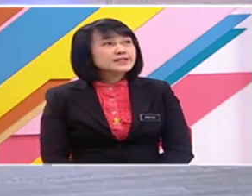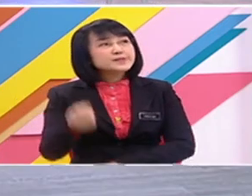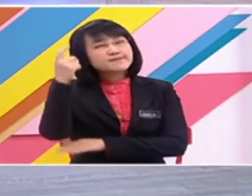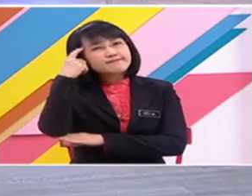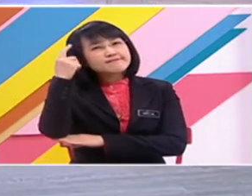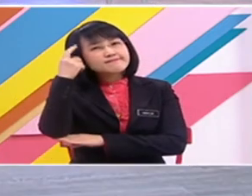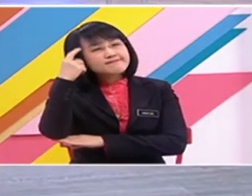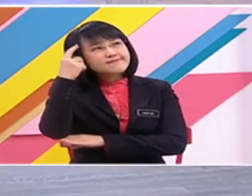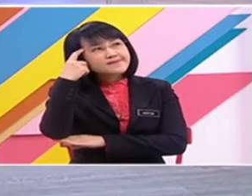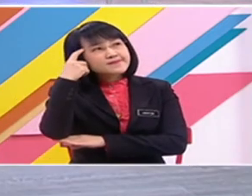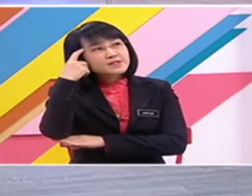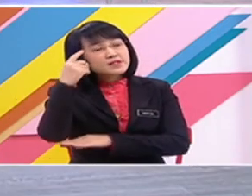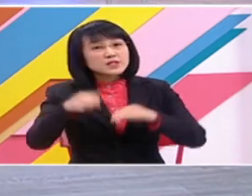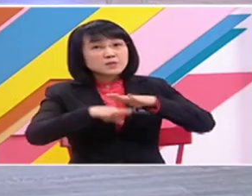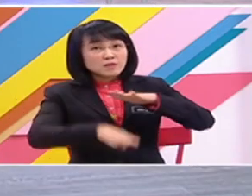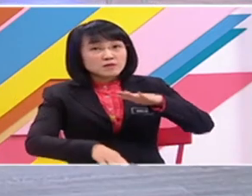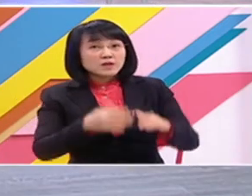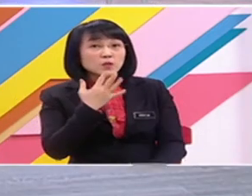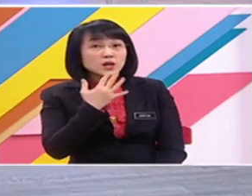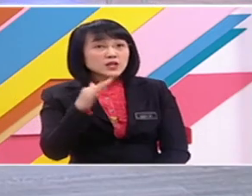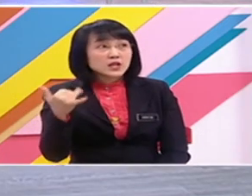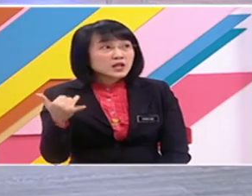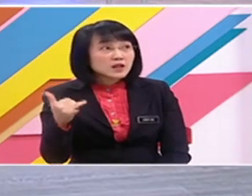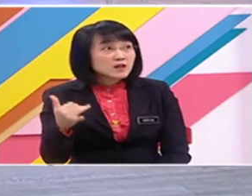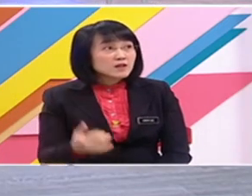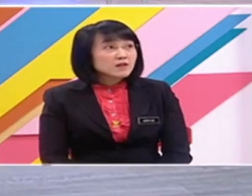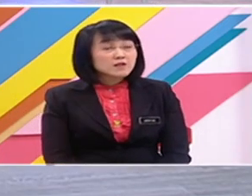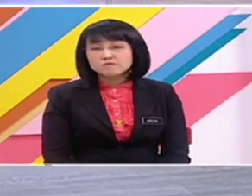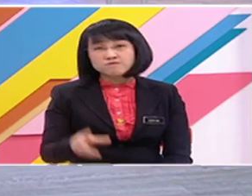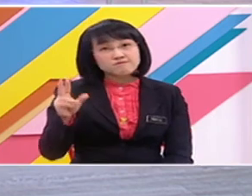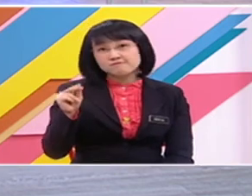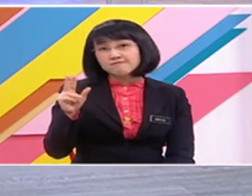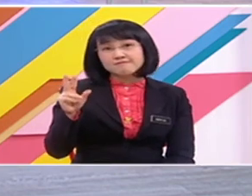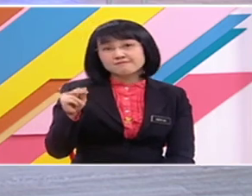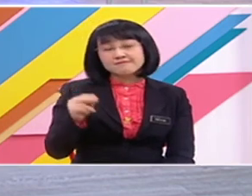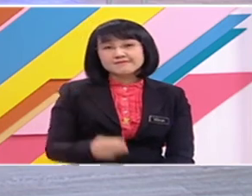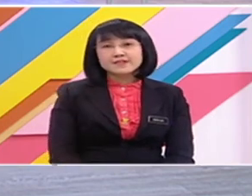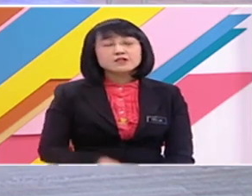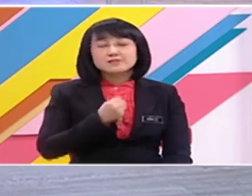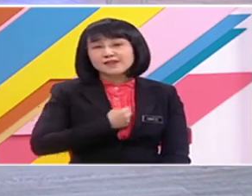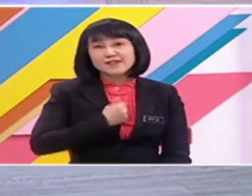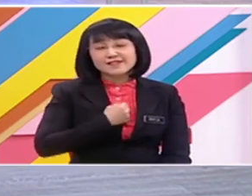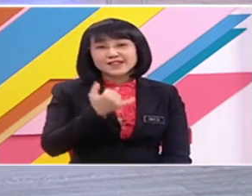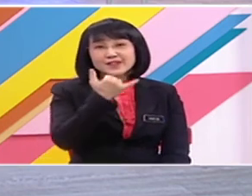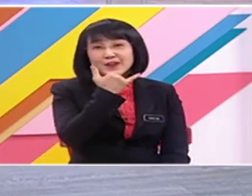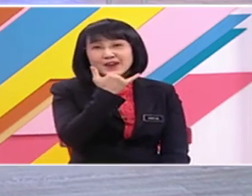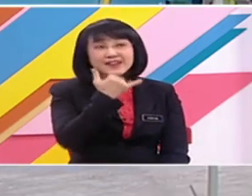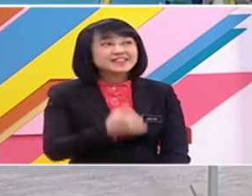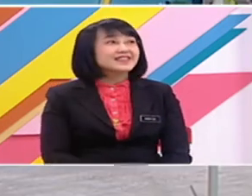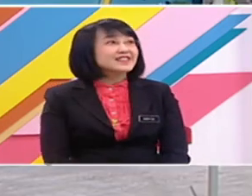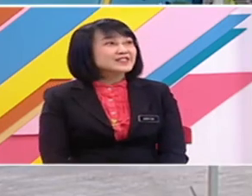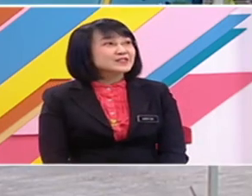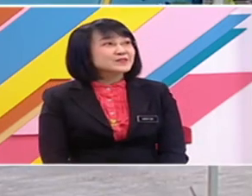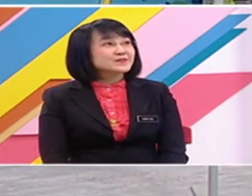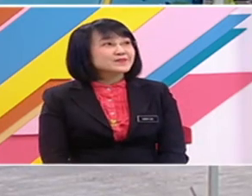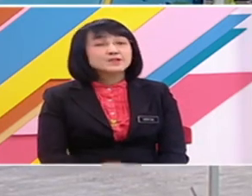the bottom one, the yellow one. Is it right? No. It's not. Sorry. Okay. Oh. T-shirt is